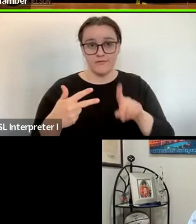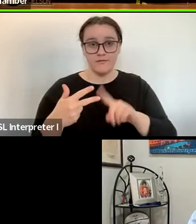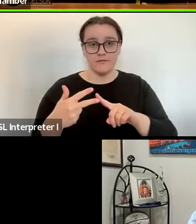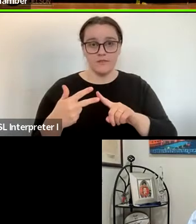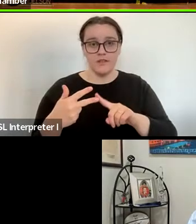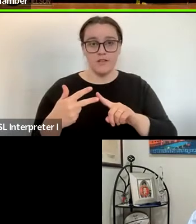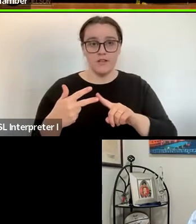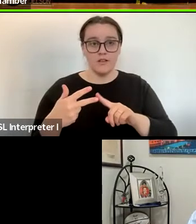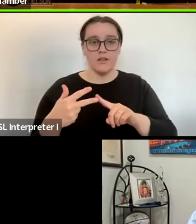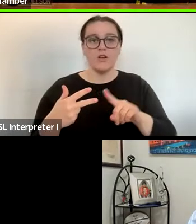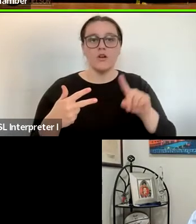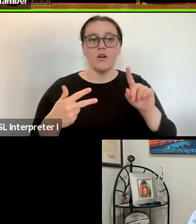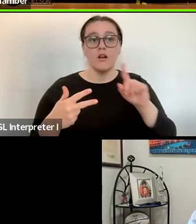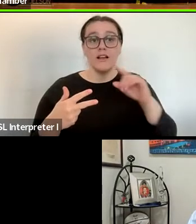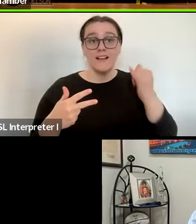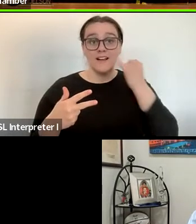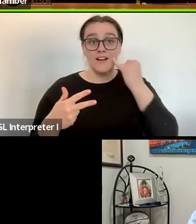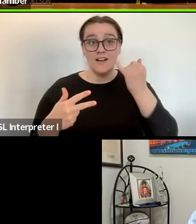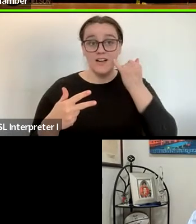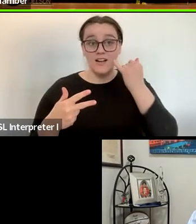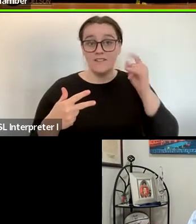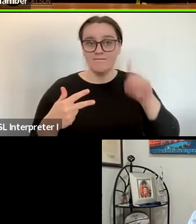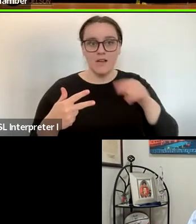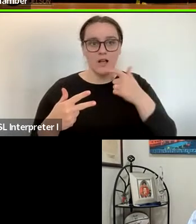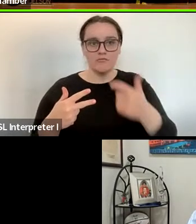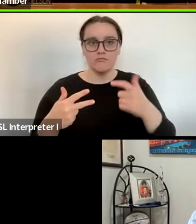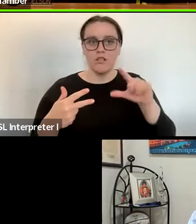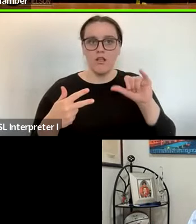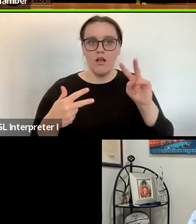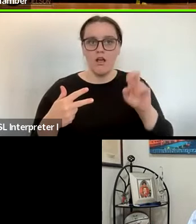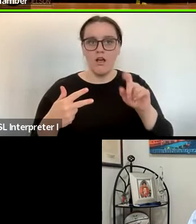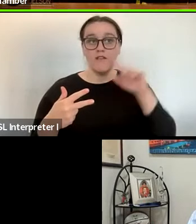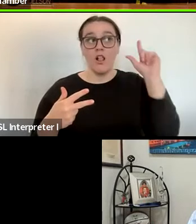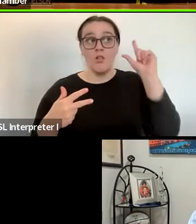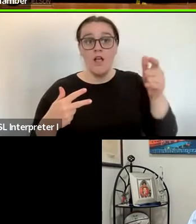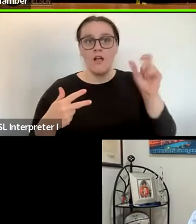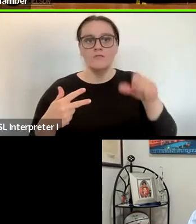will be available on the Council's website, which is